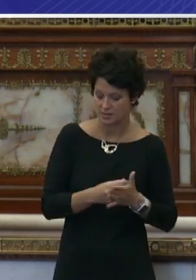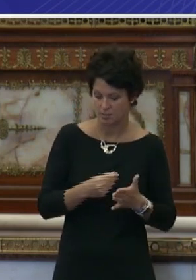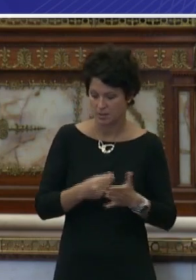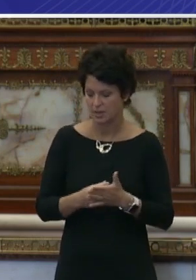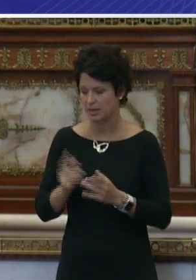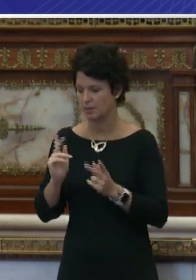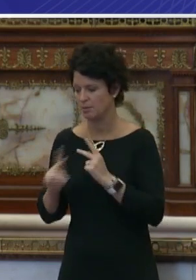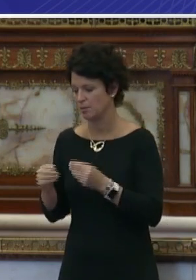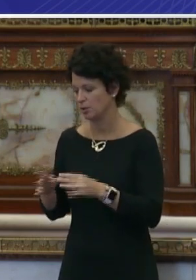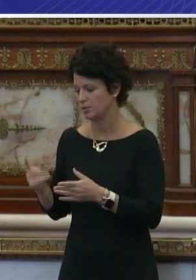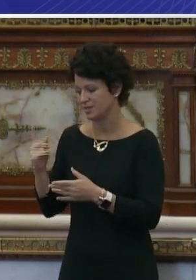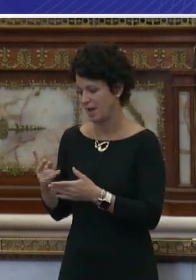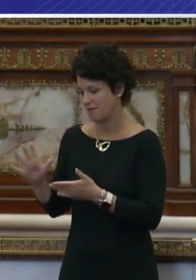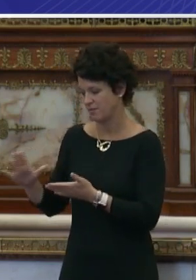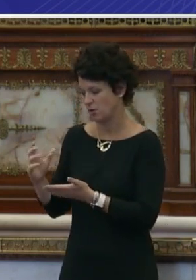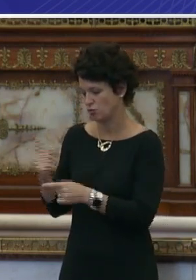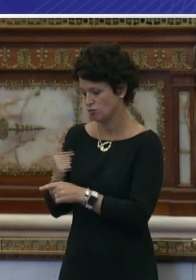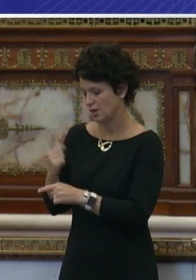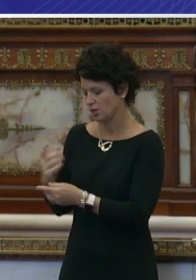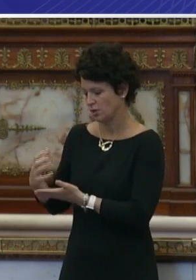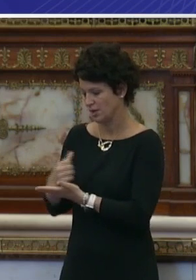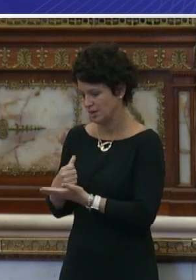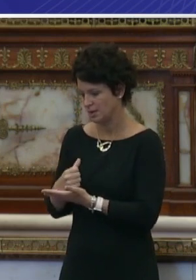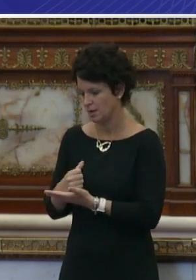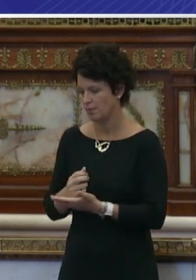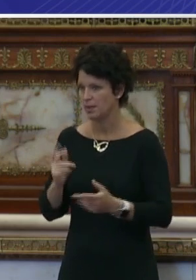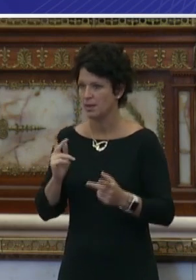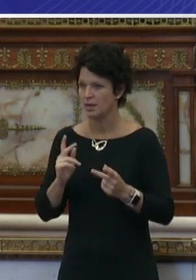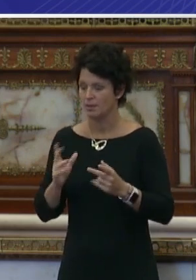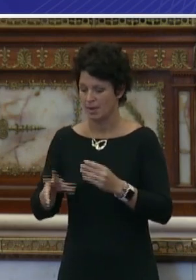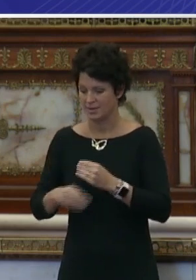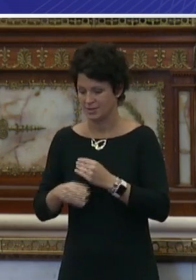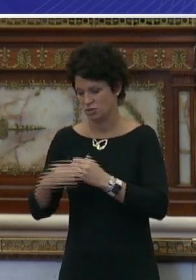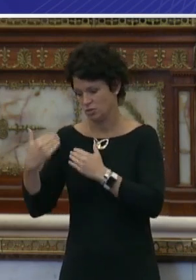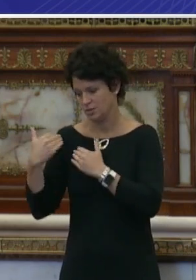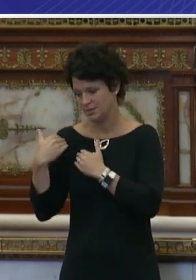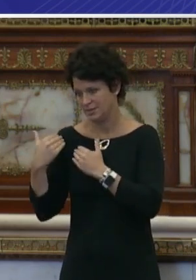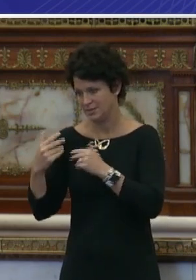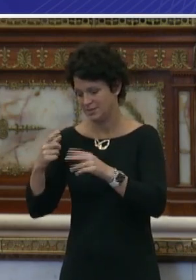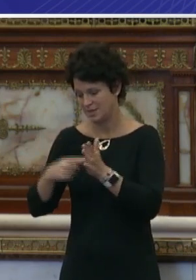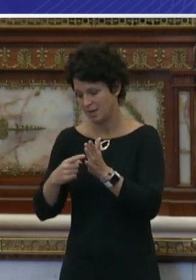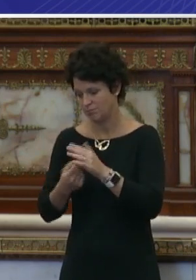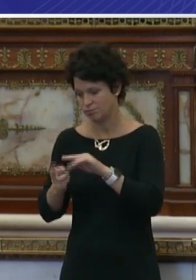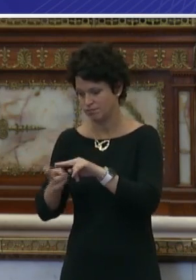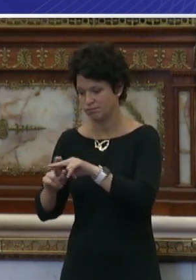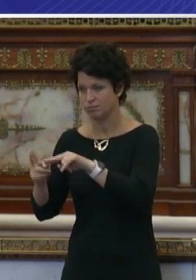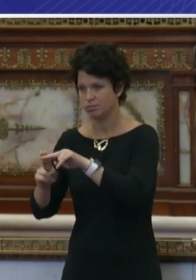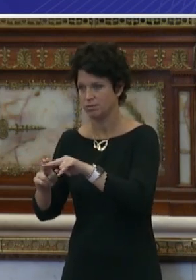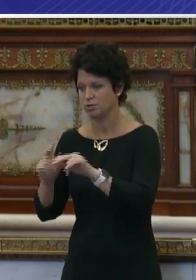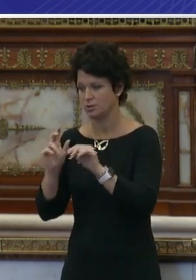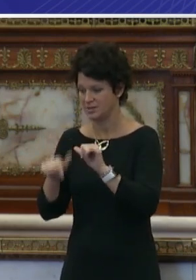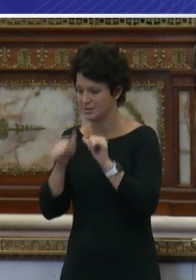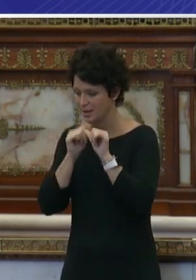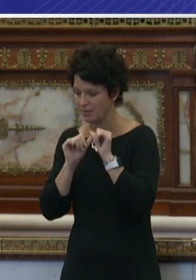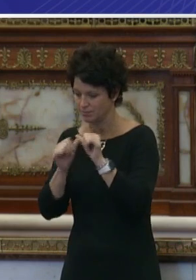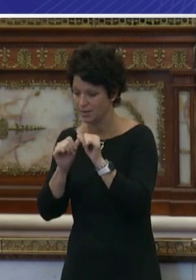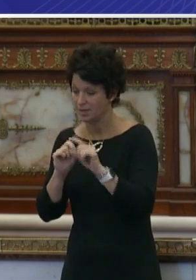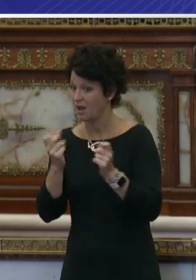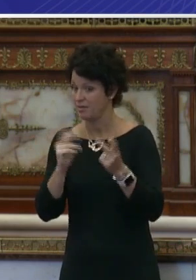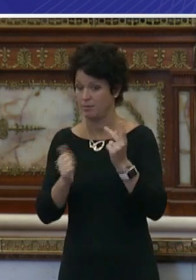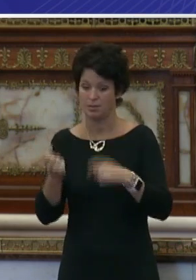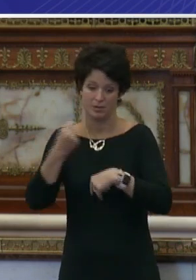more than half of their regular income. Several have been forced to take on additional debt to stay afloat, and sadly, many have had no choice but to